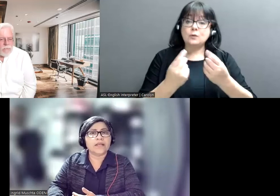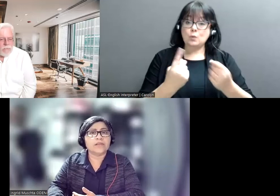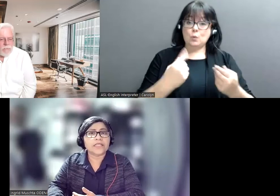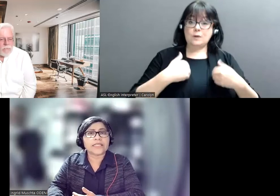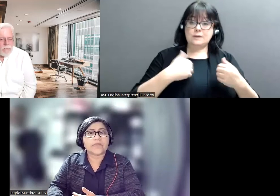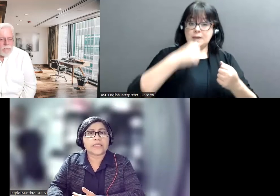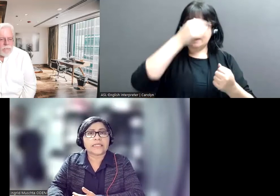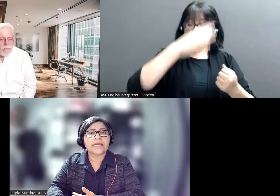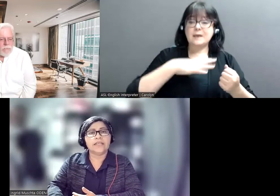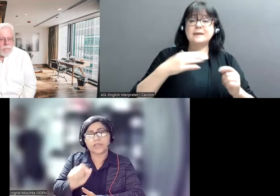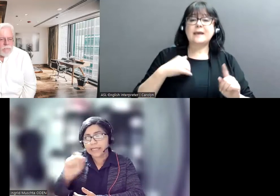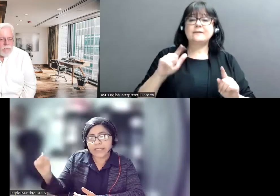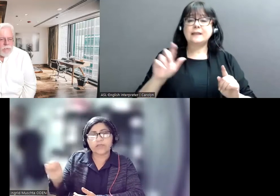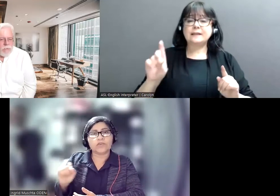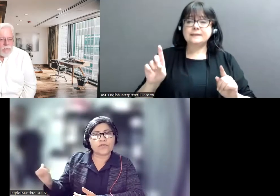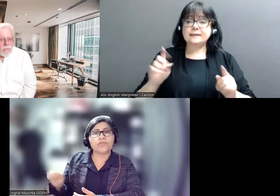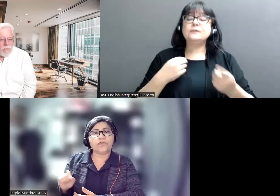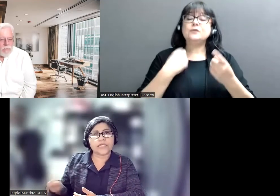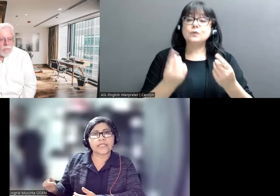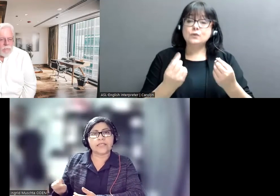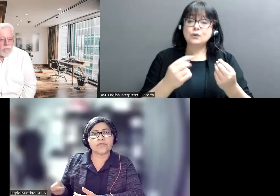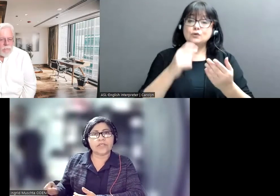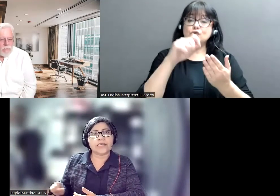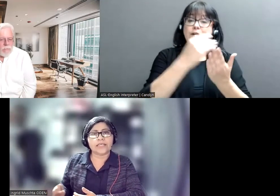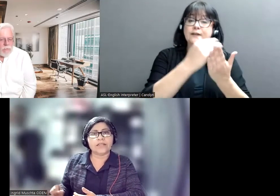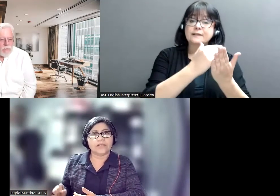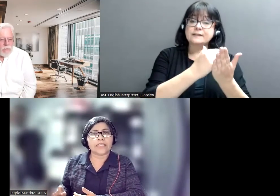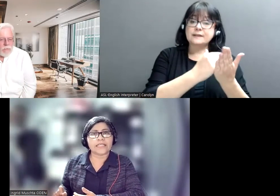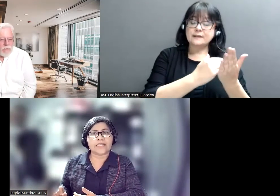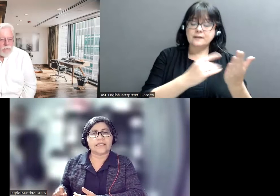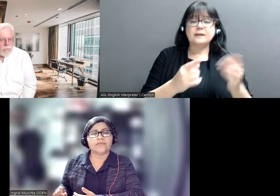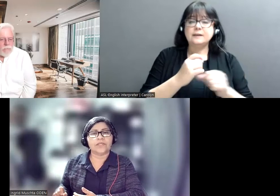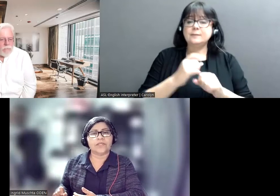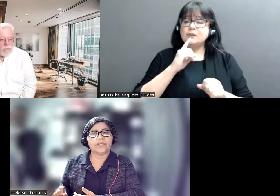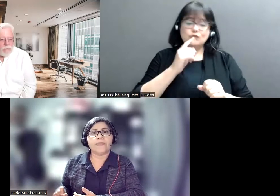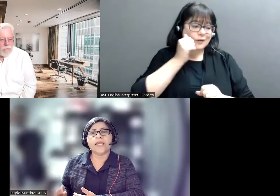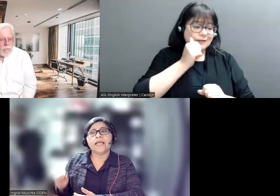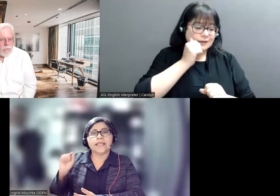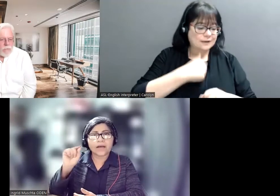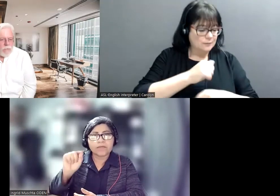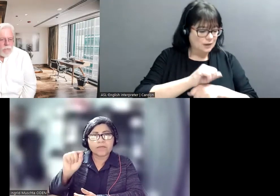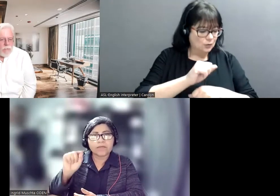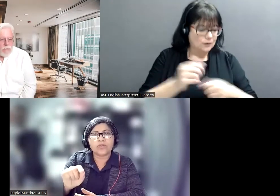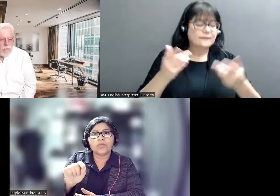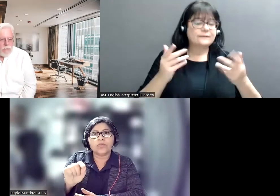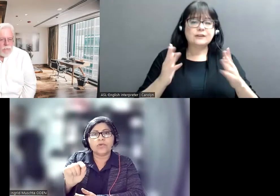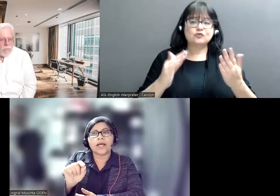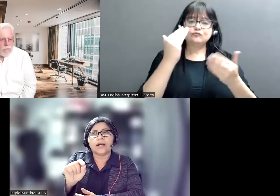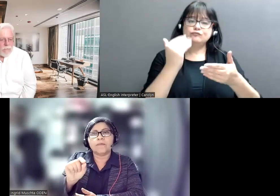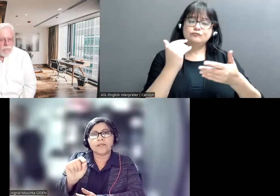had a learning disability so that he could go through the list ensuring that he had done his task for the day. That was